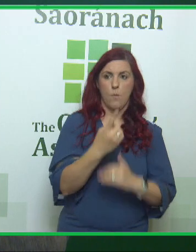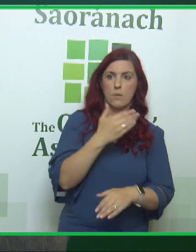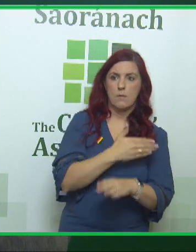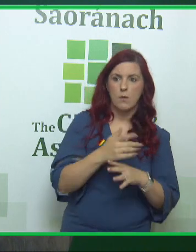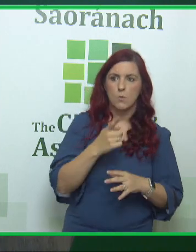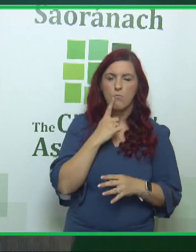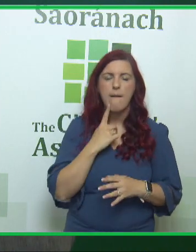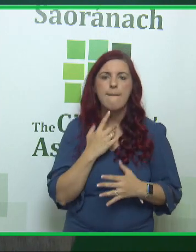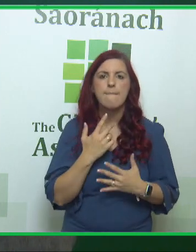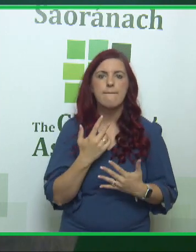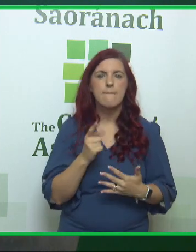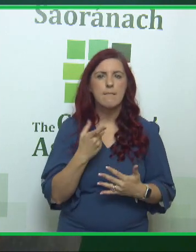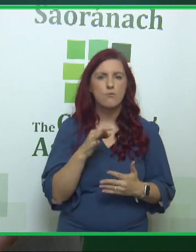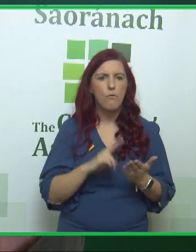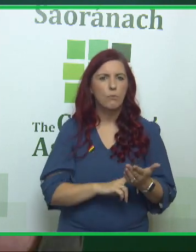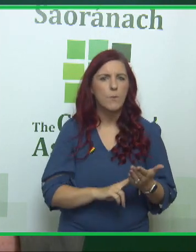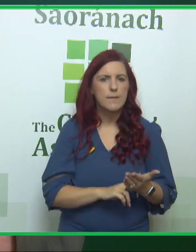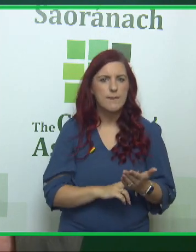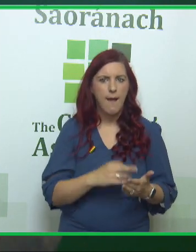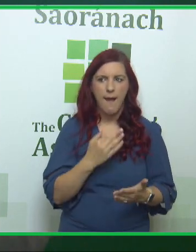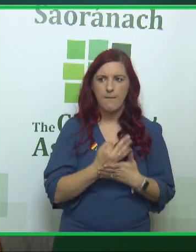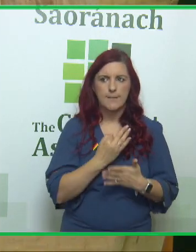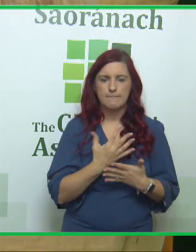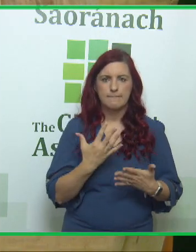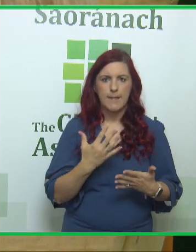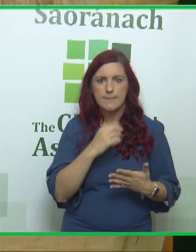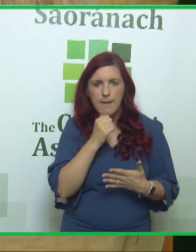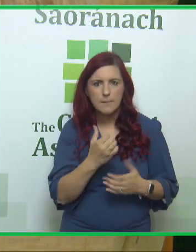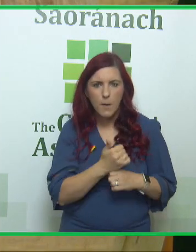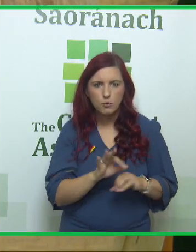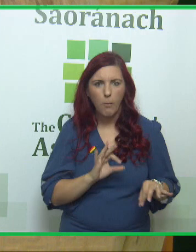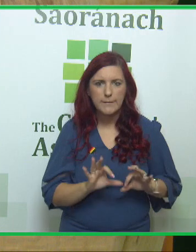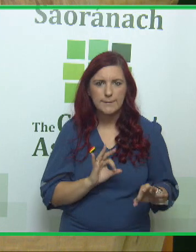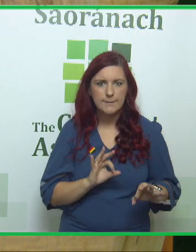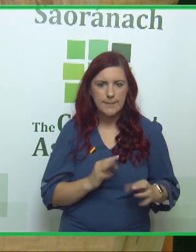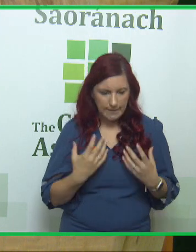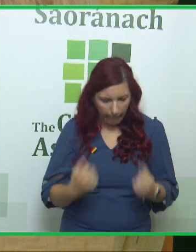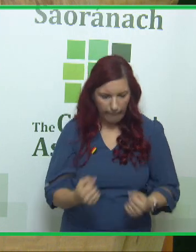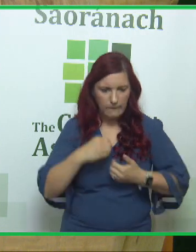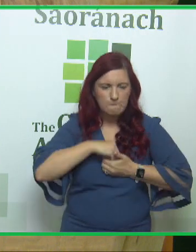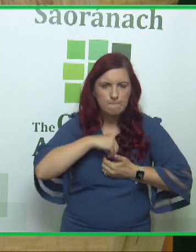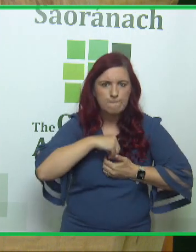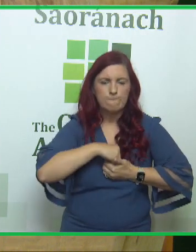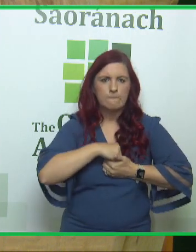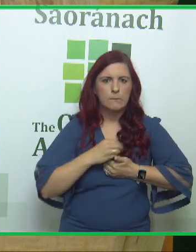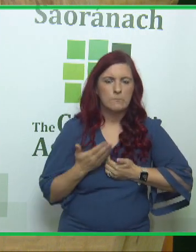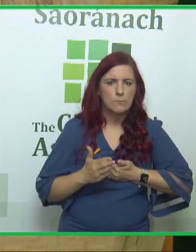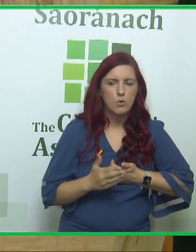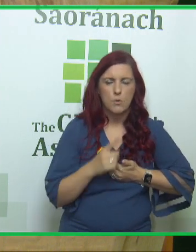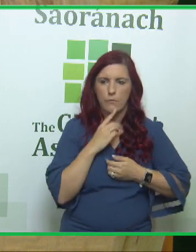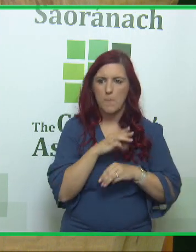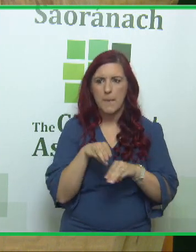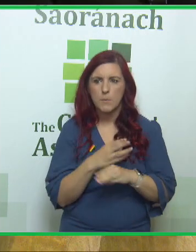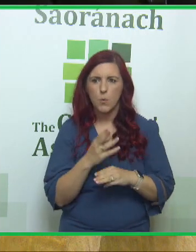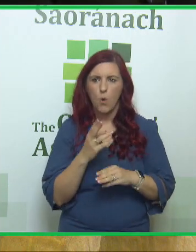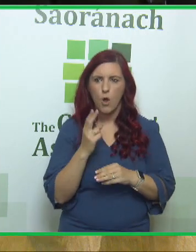drug use, it's often beyond a matter of choice. And so for people to experience the